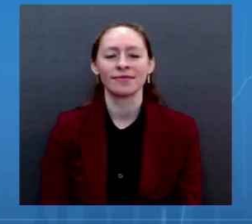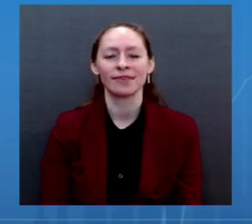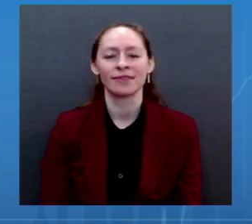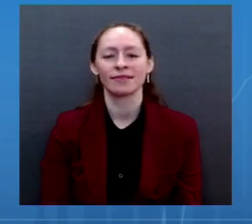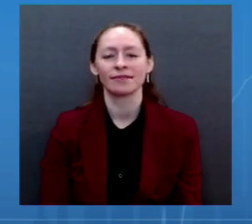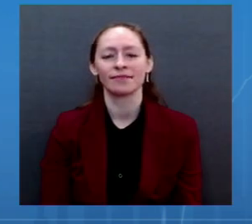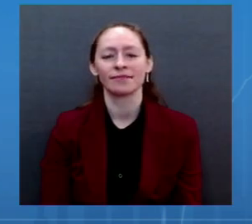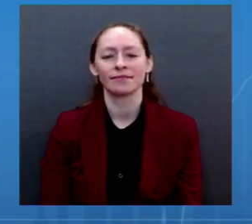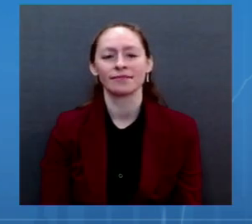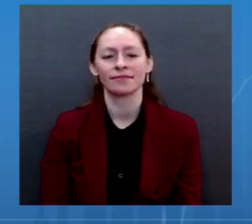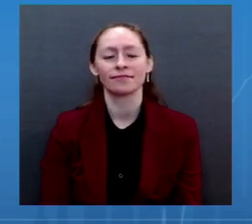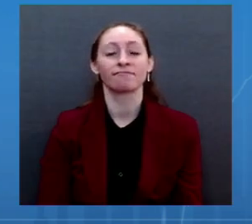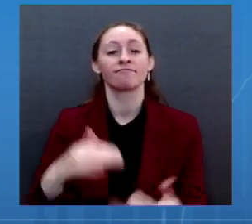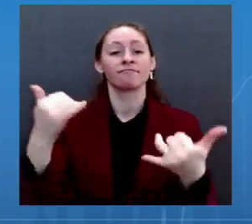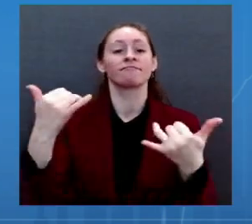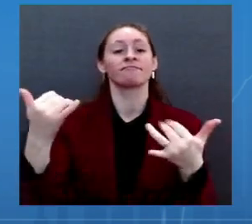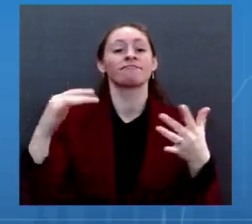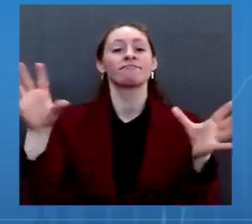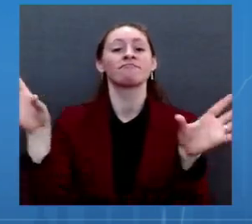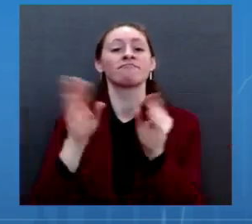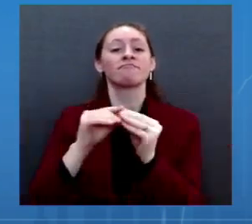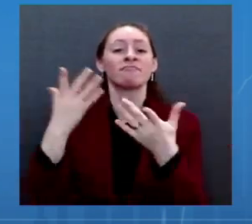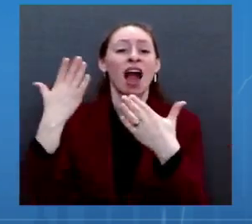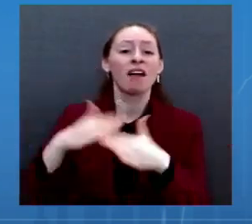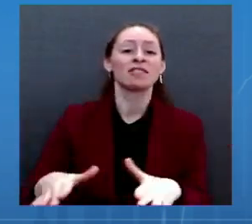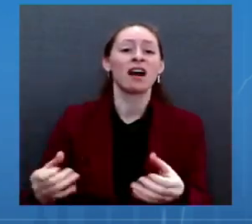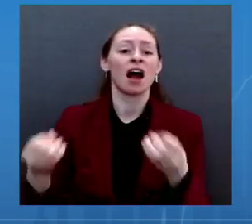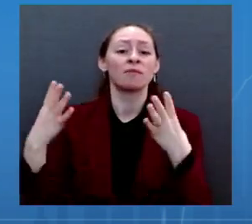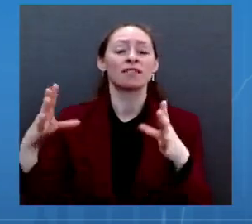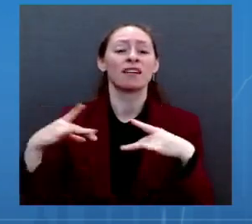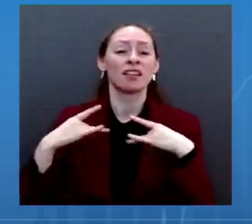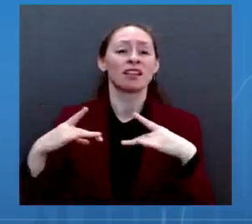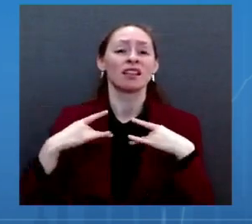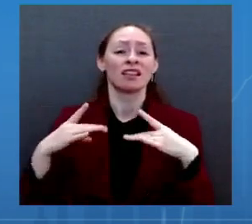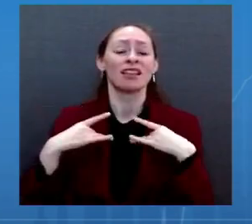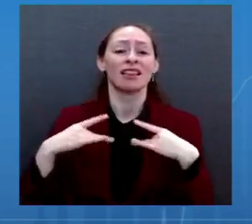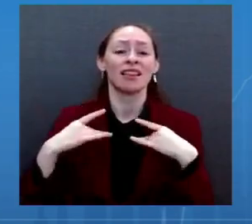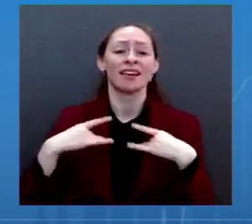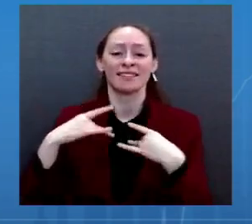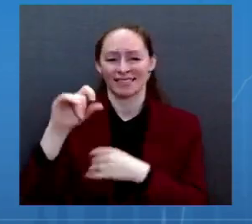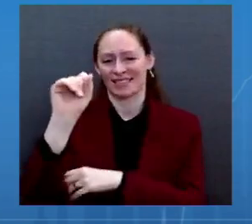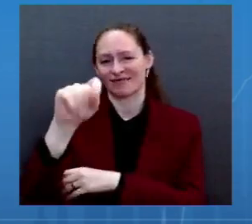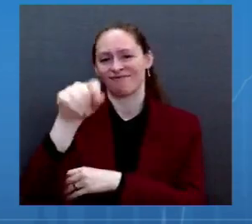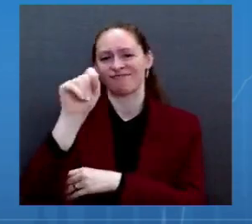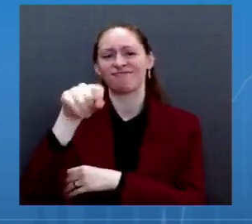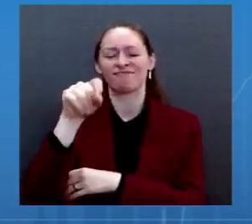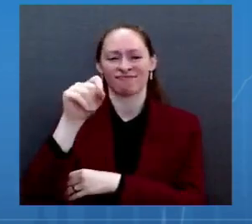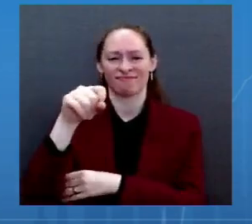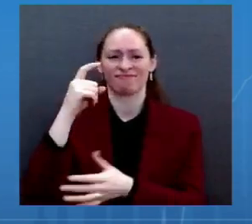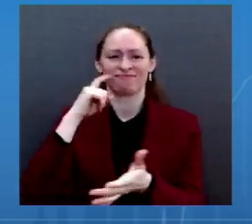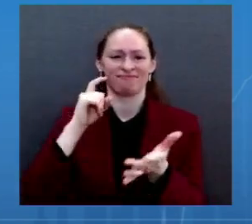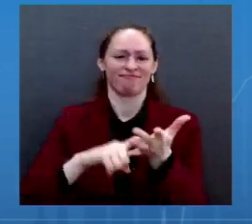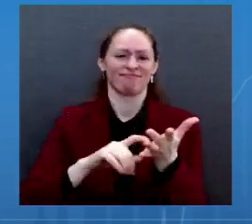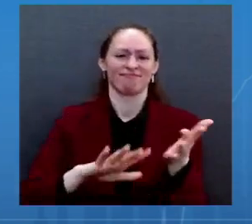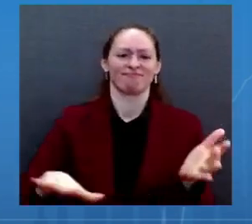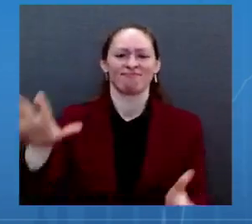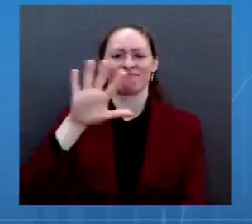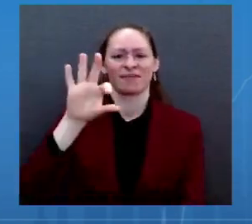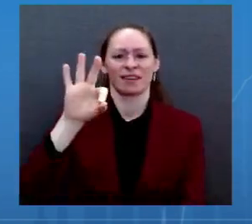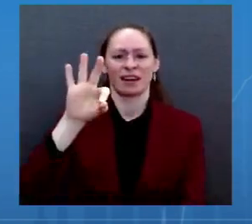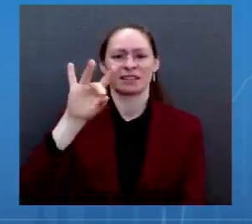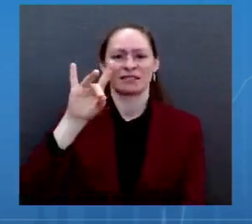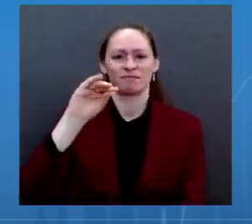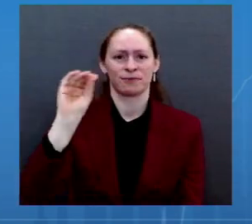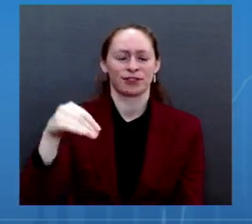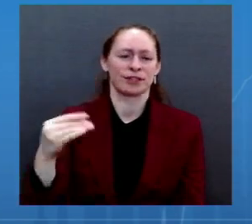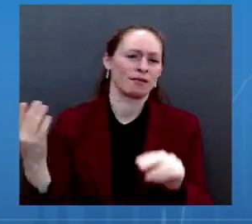491,700 cases per day, an increase of about 98% from the previous week. The 7-day average of hospital admissions